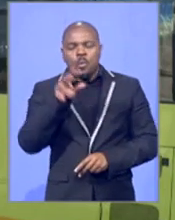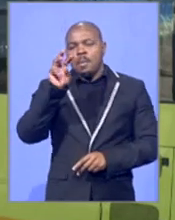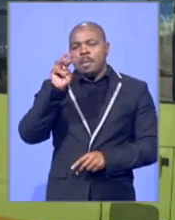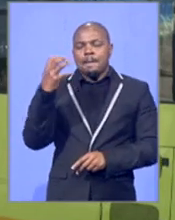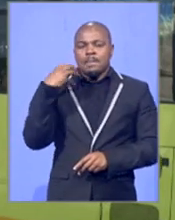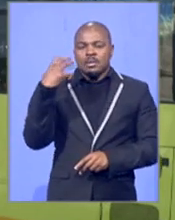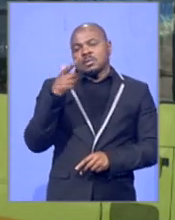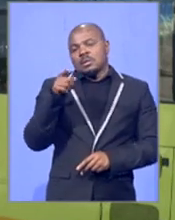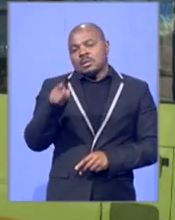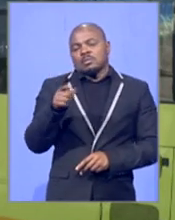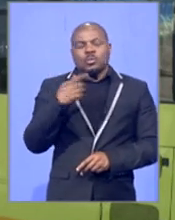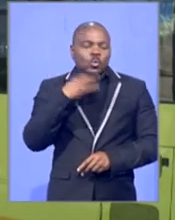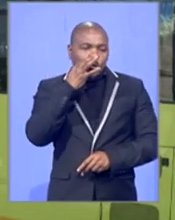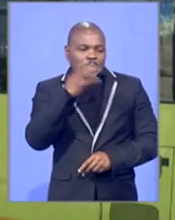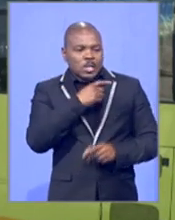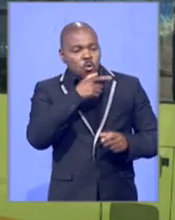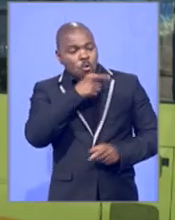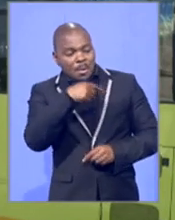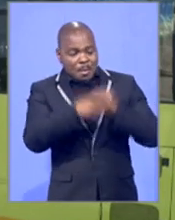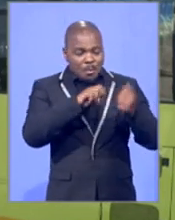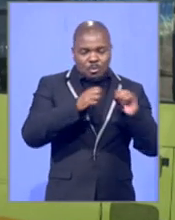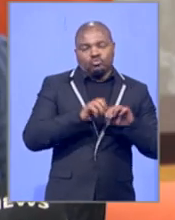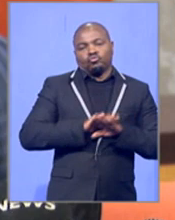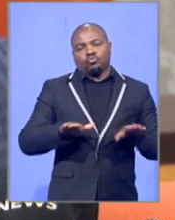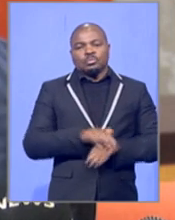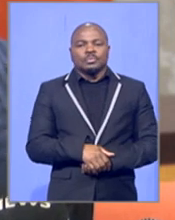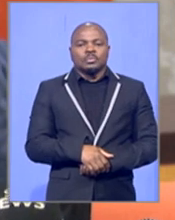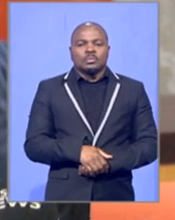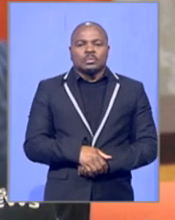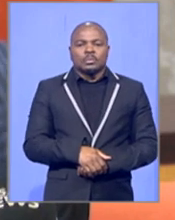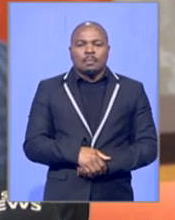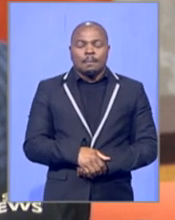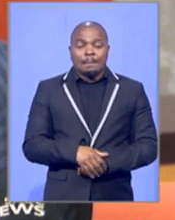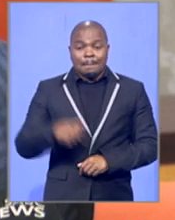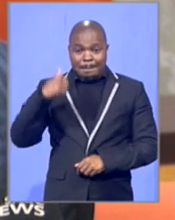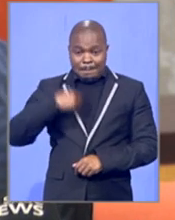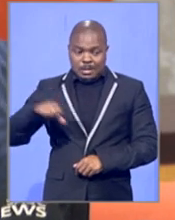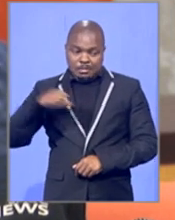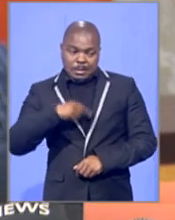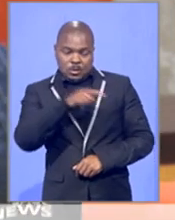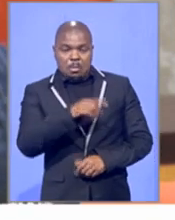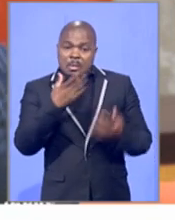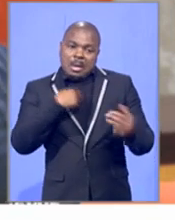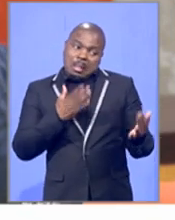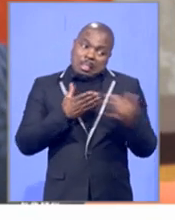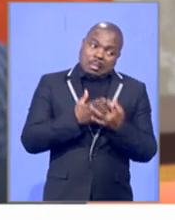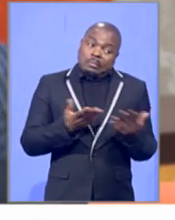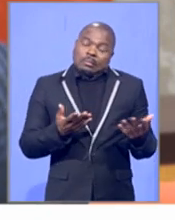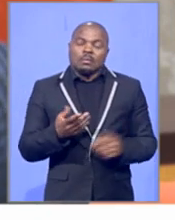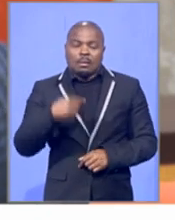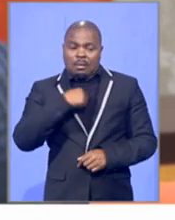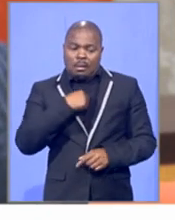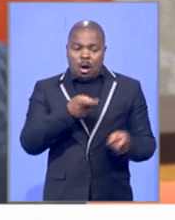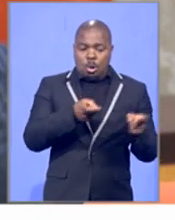dinamelwa ga se a nyake gore thuša mmutla madi bothateng bjoo. The municipality, unless if I will be encroaching, I've got